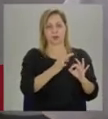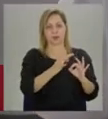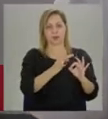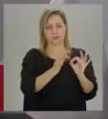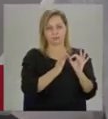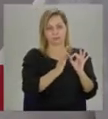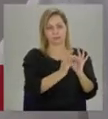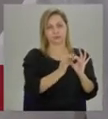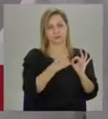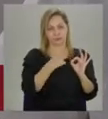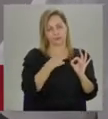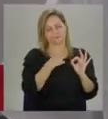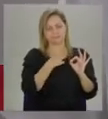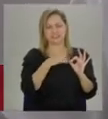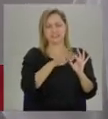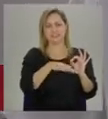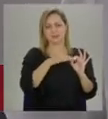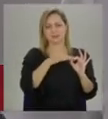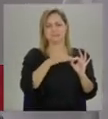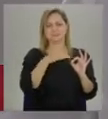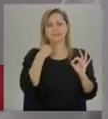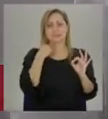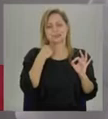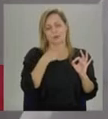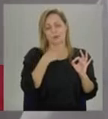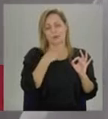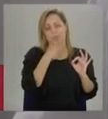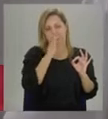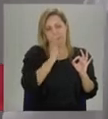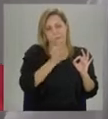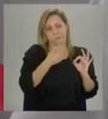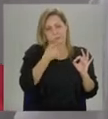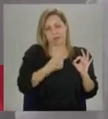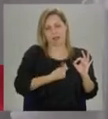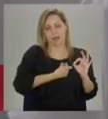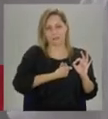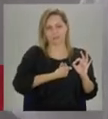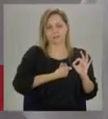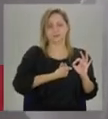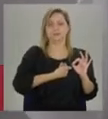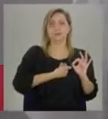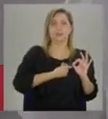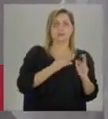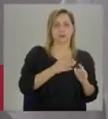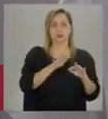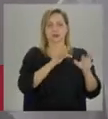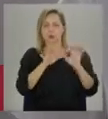I'm quite used to, you know, intense moment and choices, and